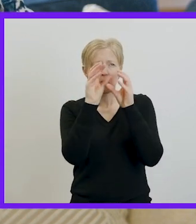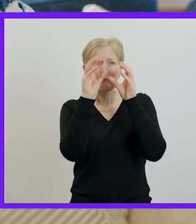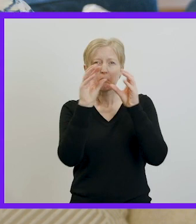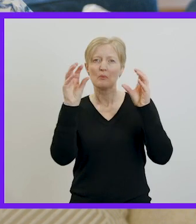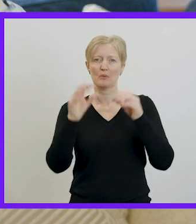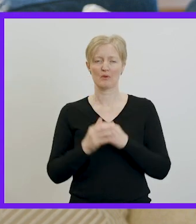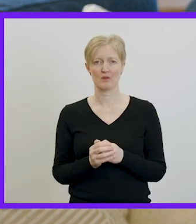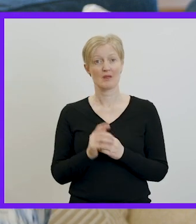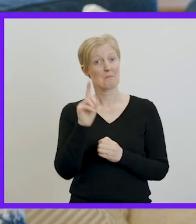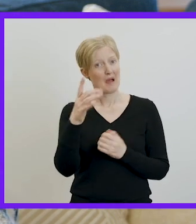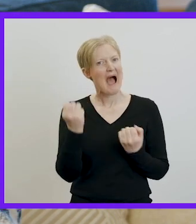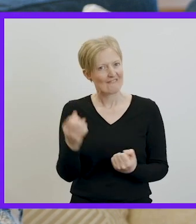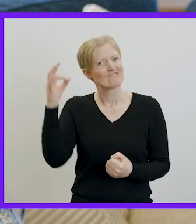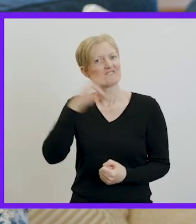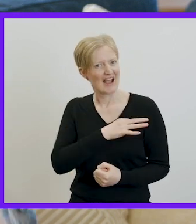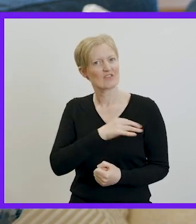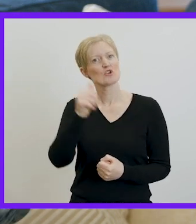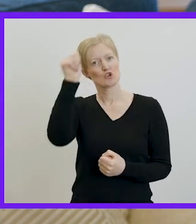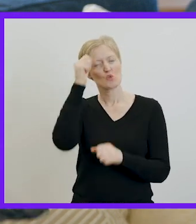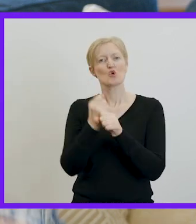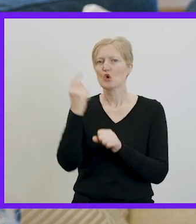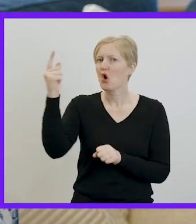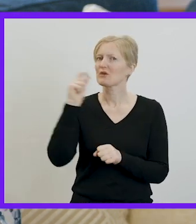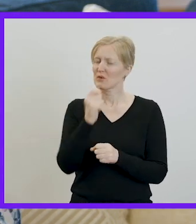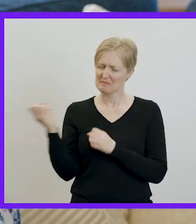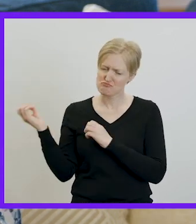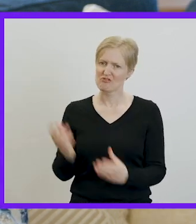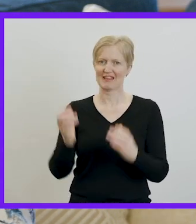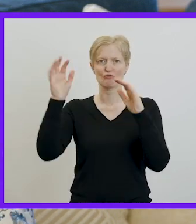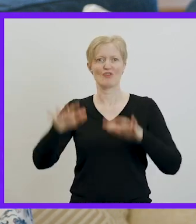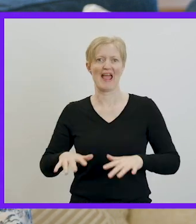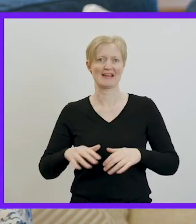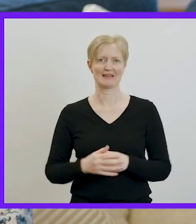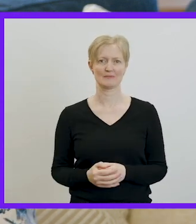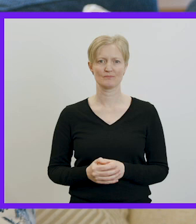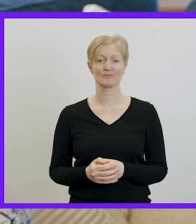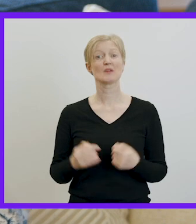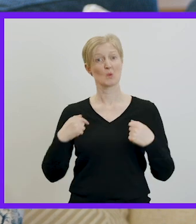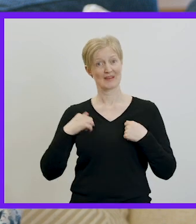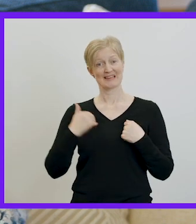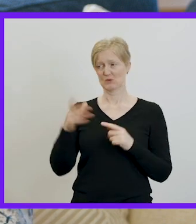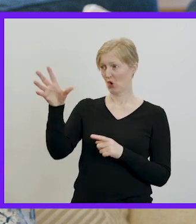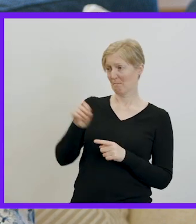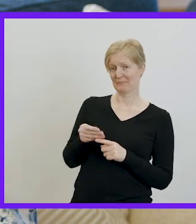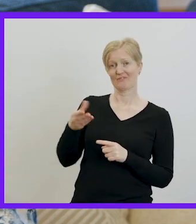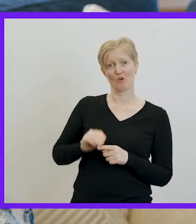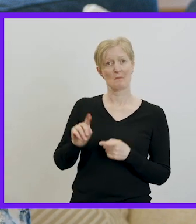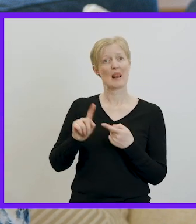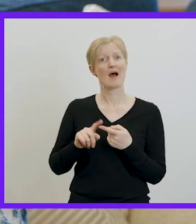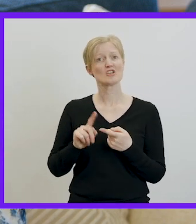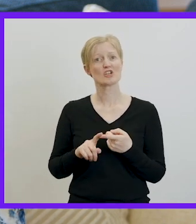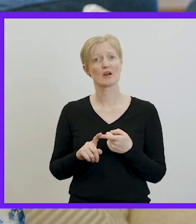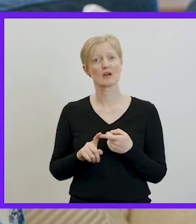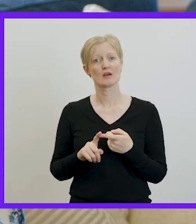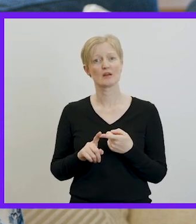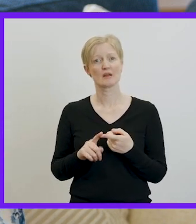tiny. But with Elijah's faith, he knew that God was going to push through. Friends, we need to be like that. In fact, you